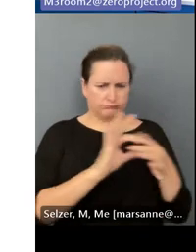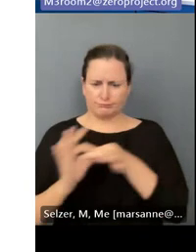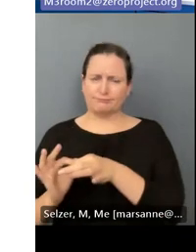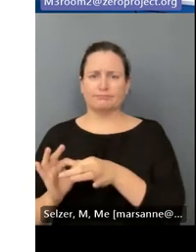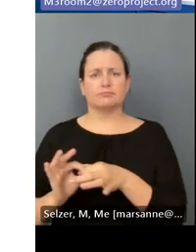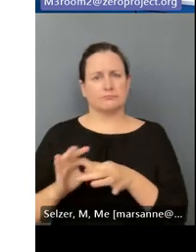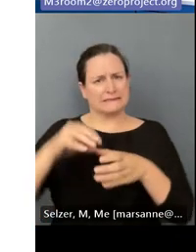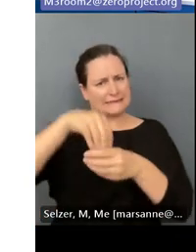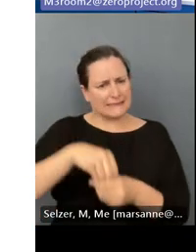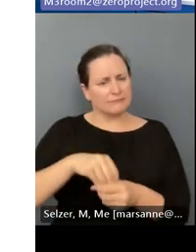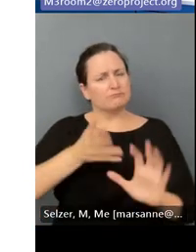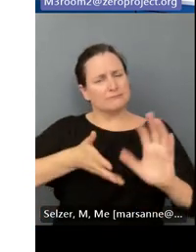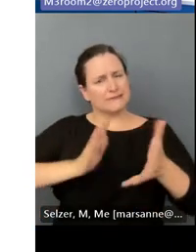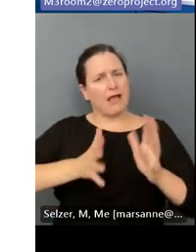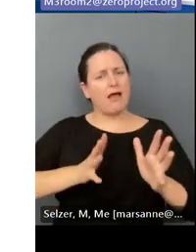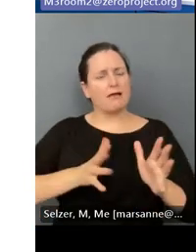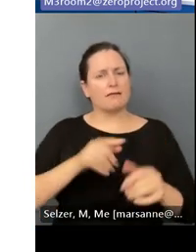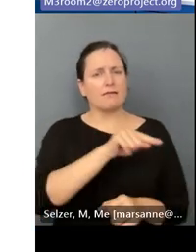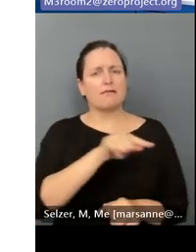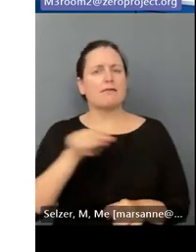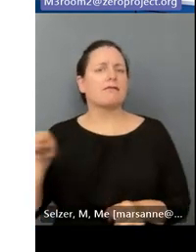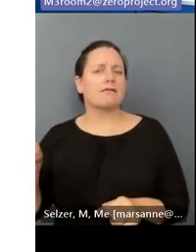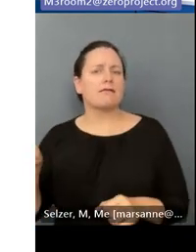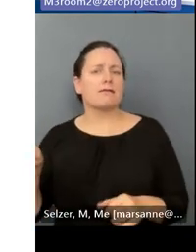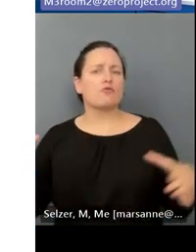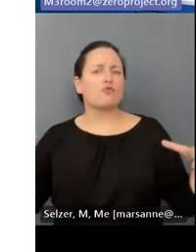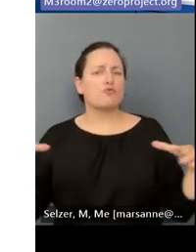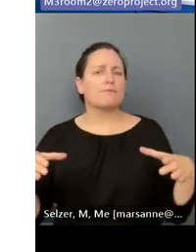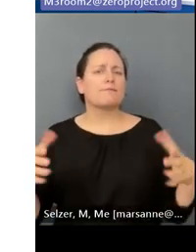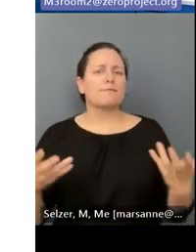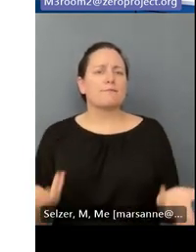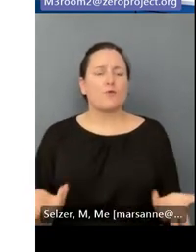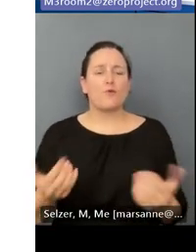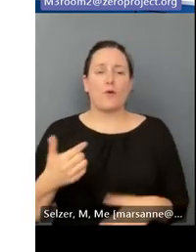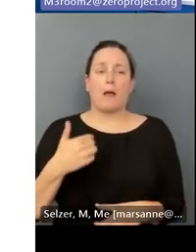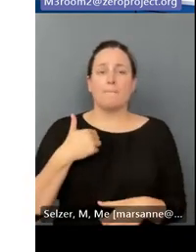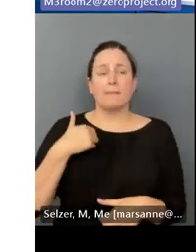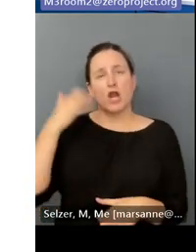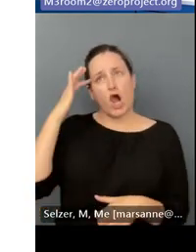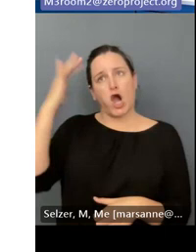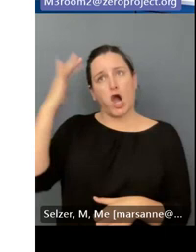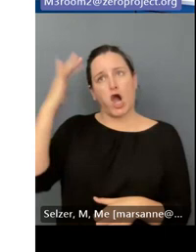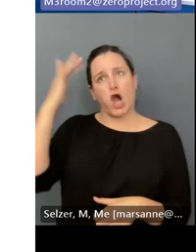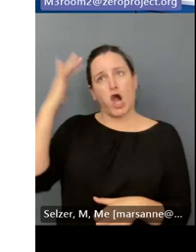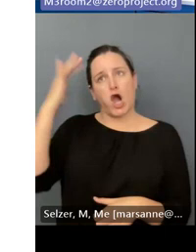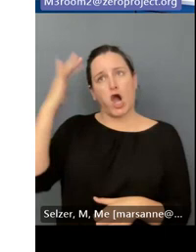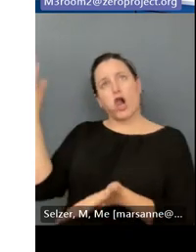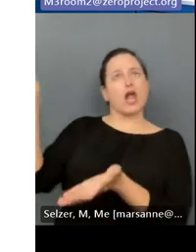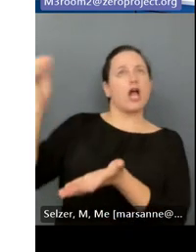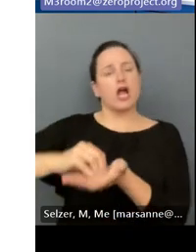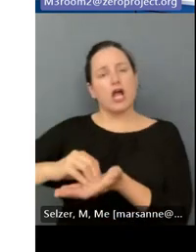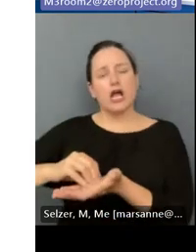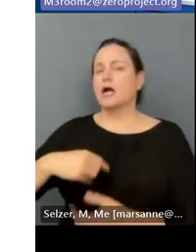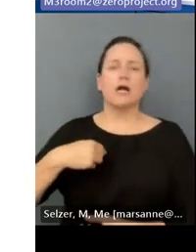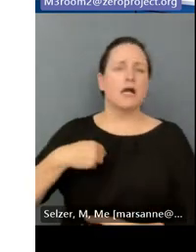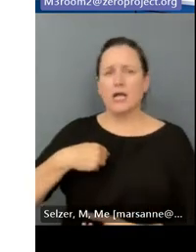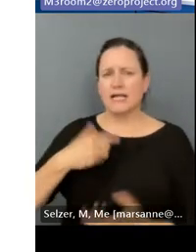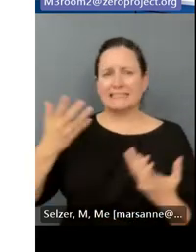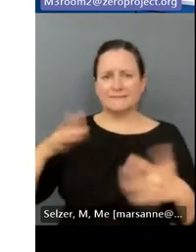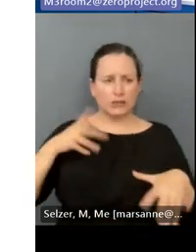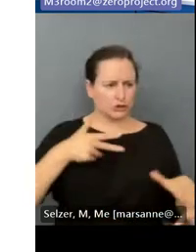So what I want to say is not just rhetorical or theoretical, but I just want to say that individuals that